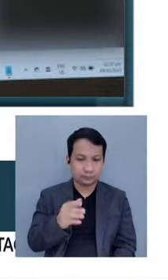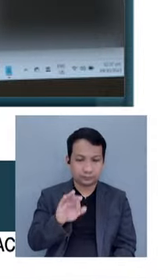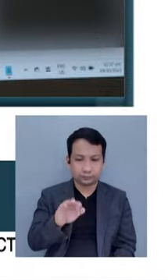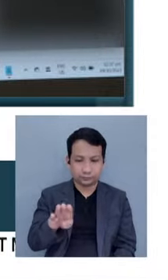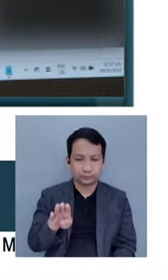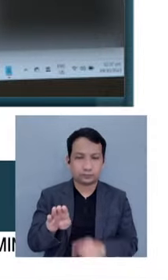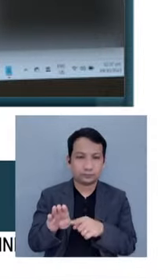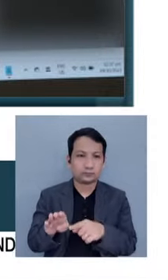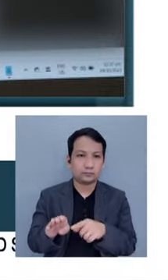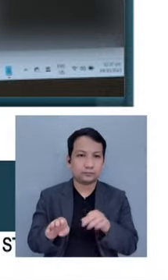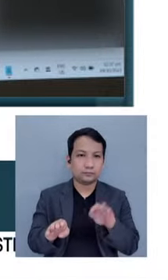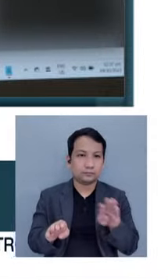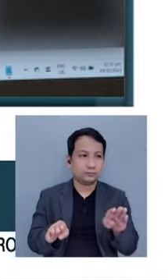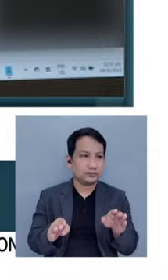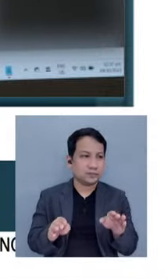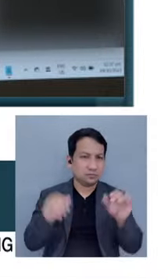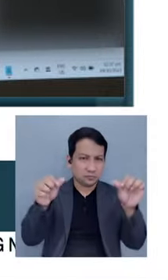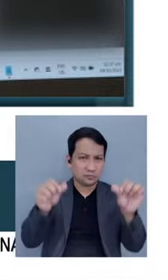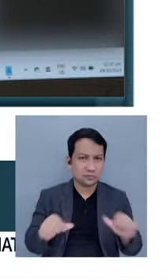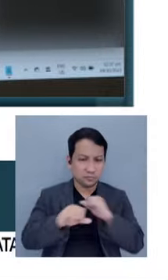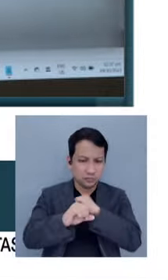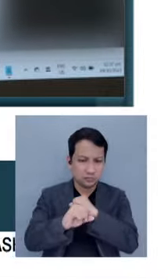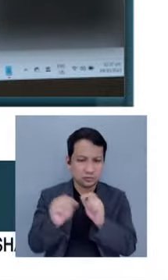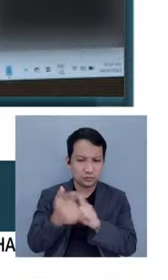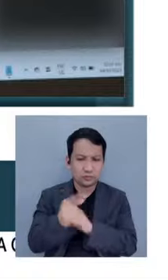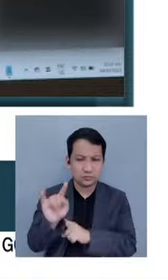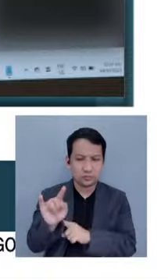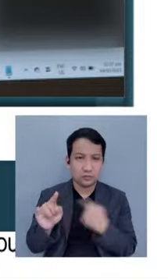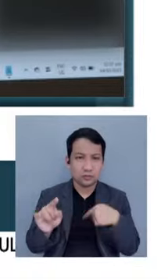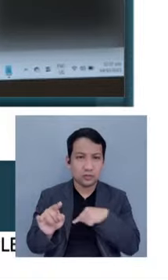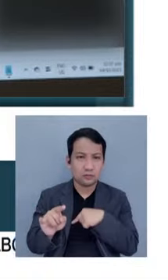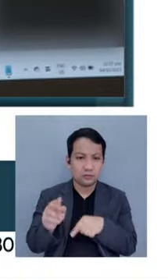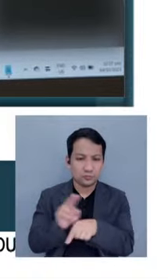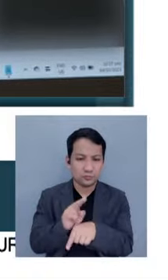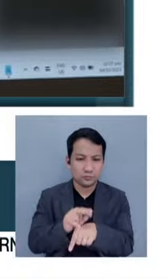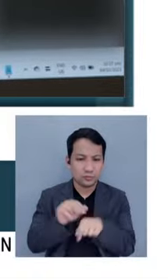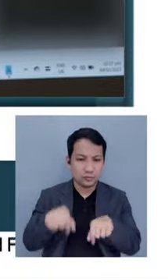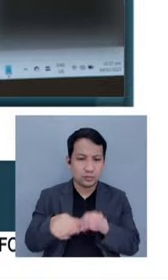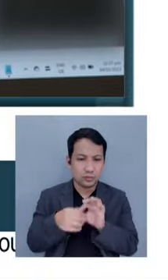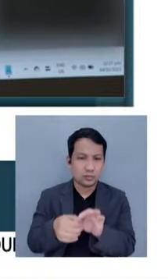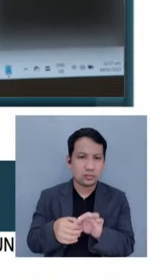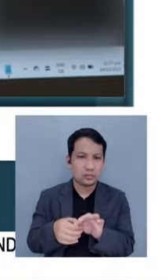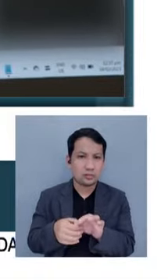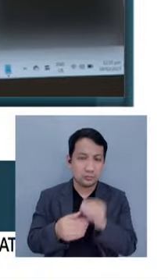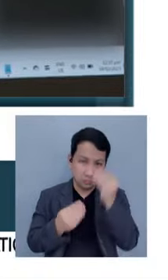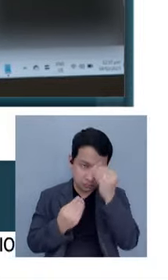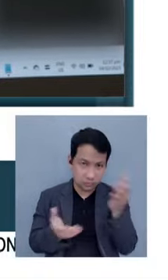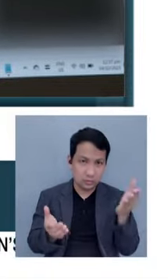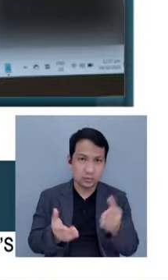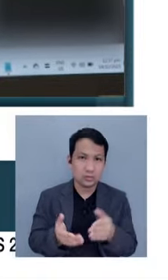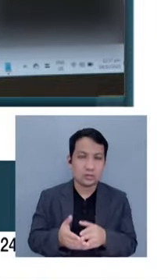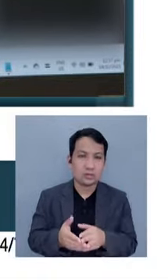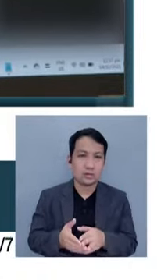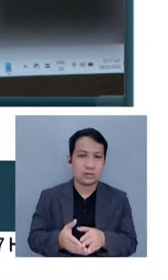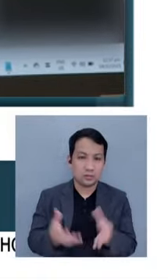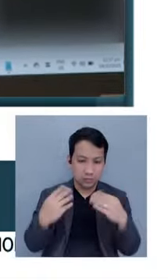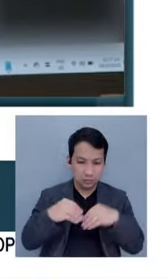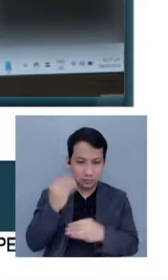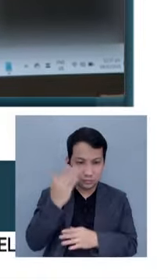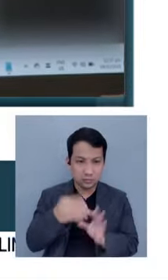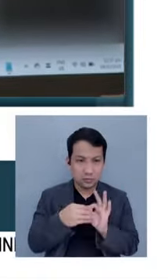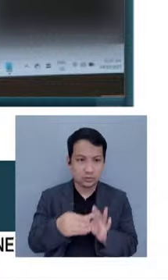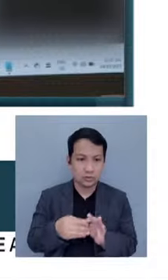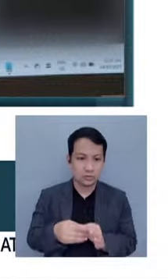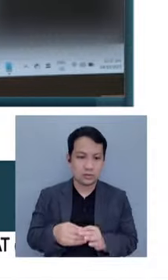flood social media as our means of information. But let's put our face there,